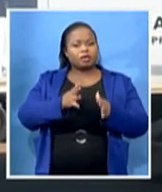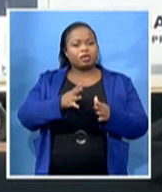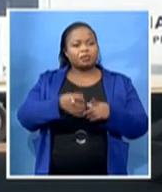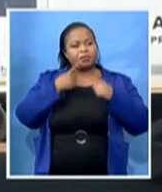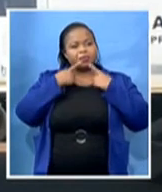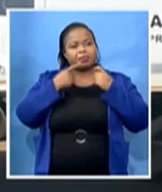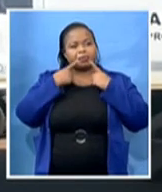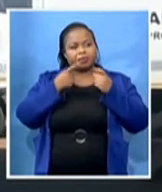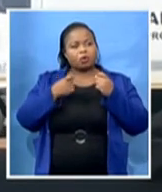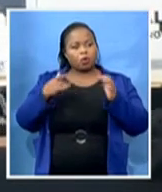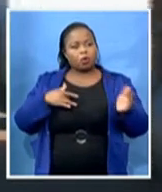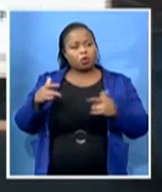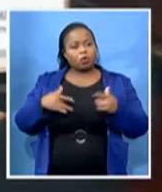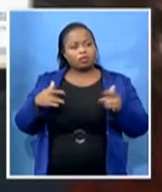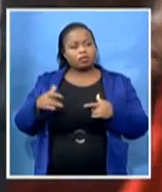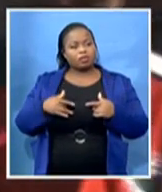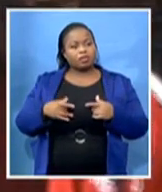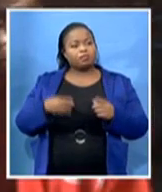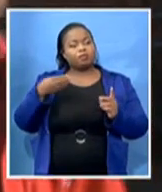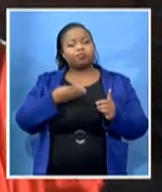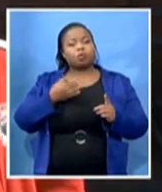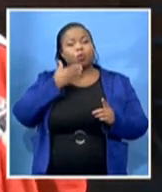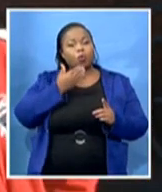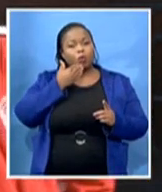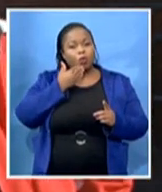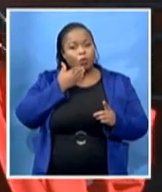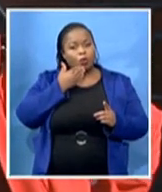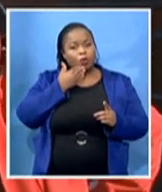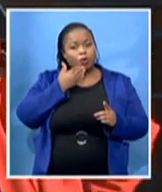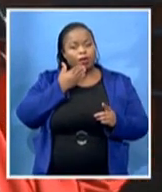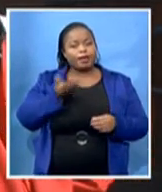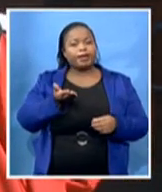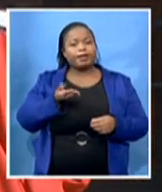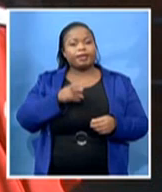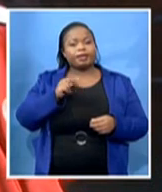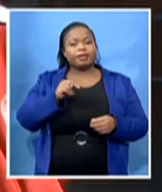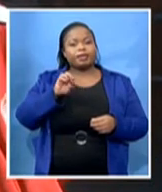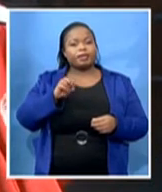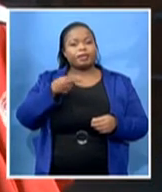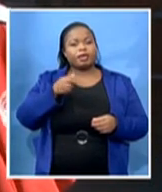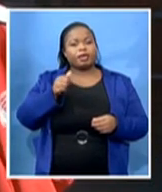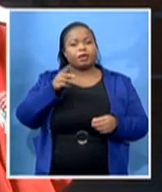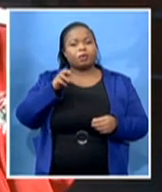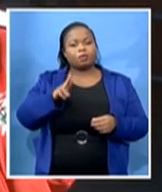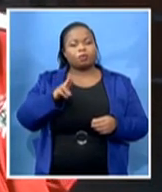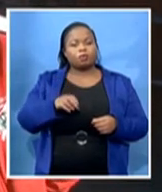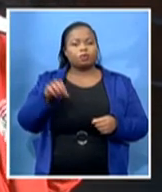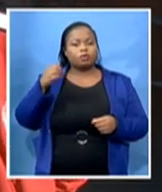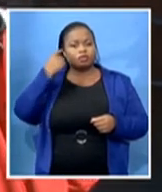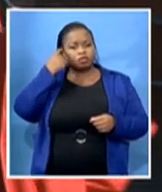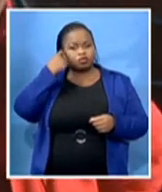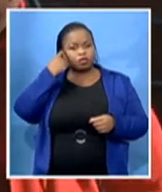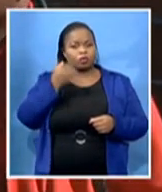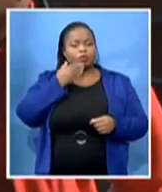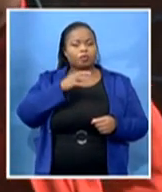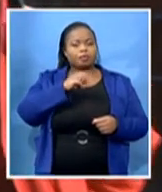am now joined by the NEHAU secretary in the province, Mr. Makafani. Mr. Makafani, some of